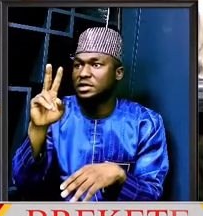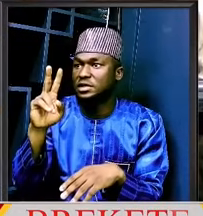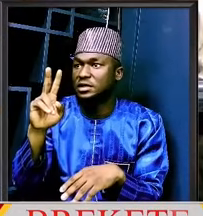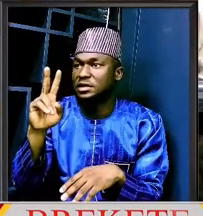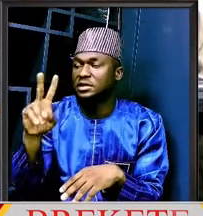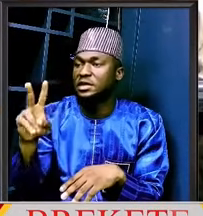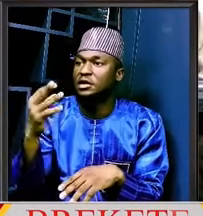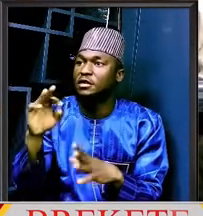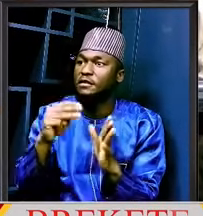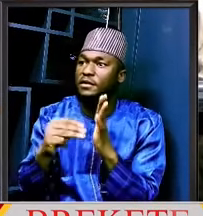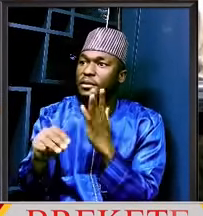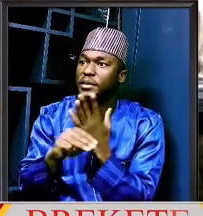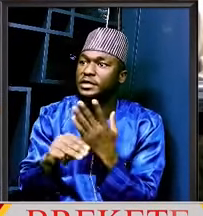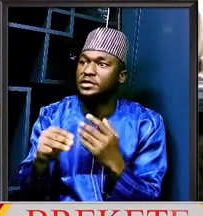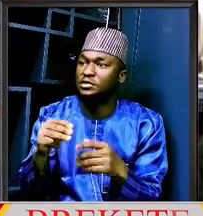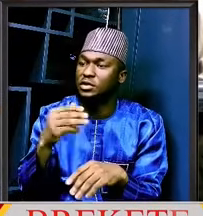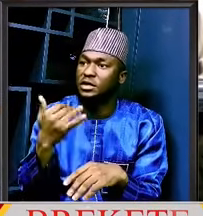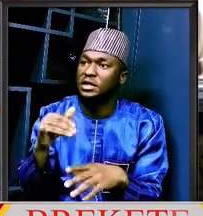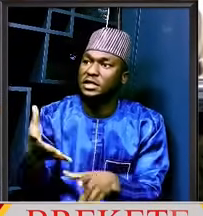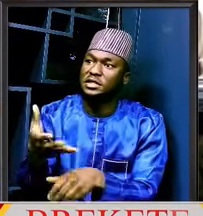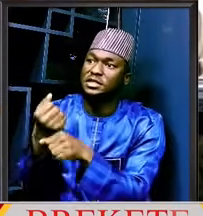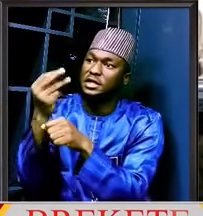25th of March, they charged them to court.